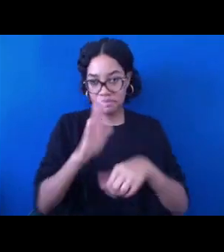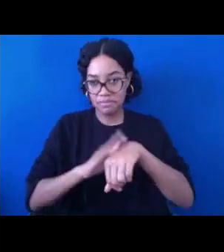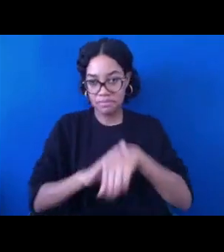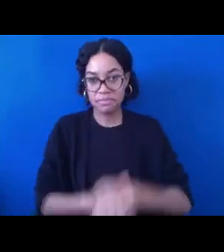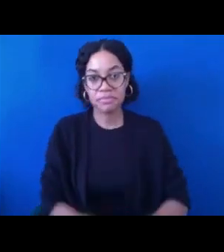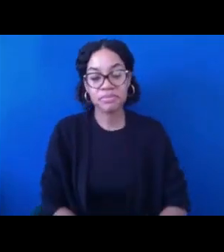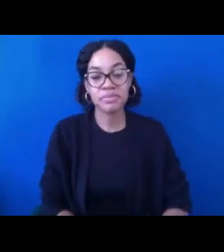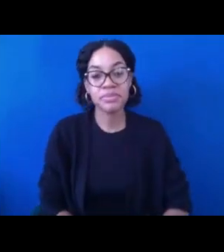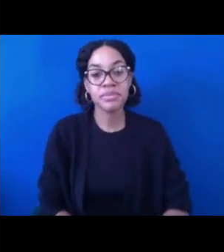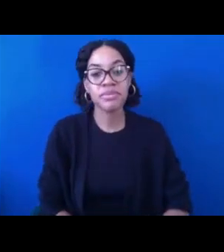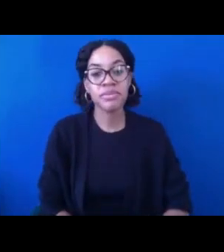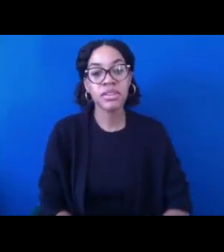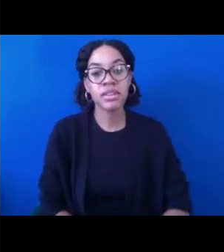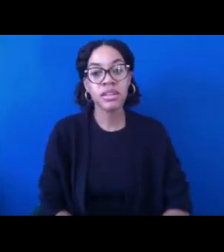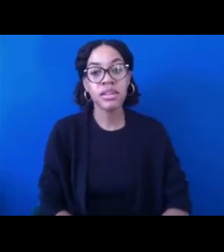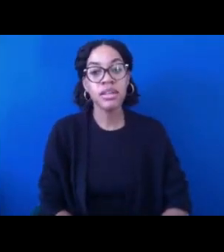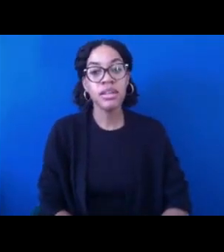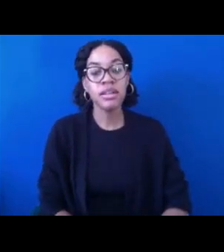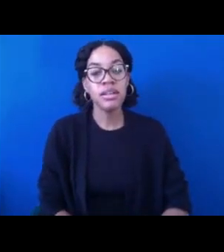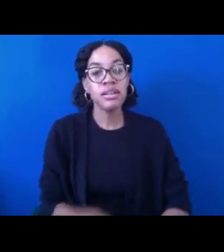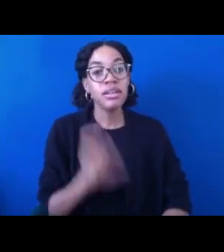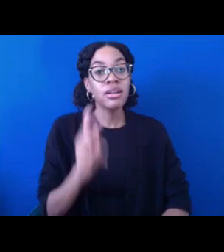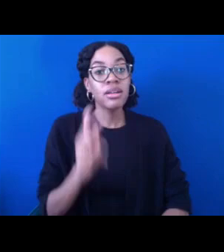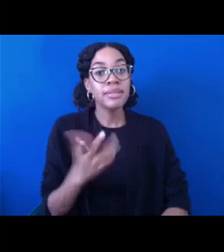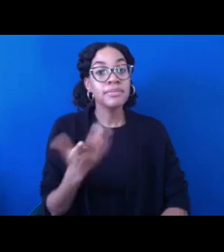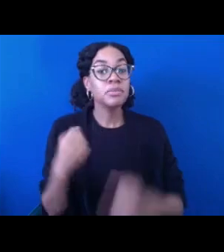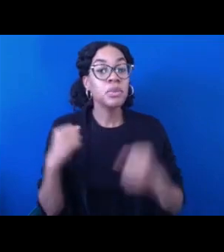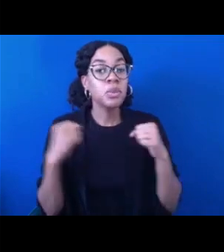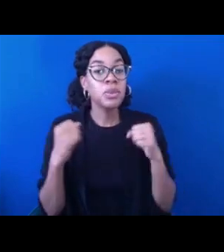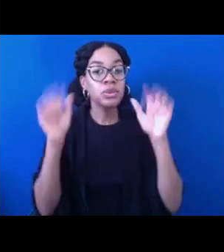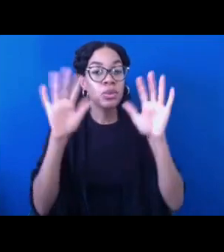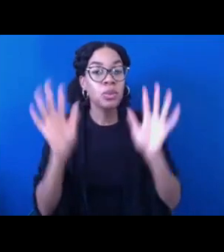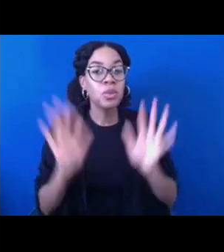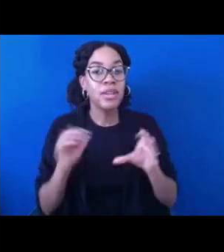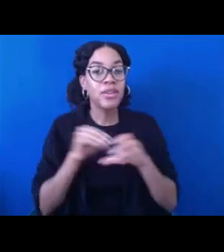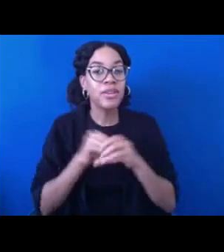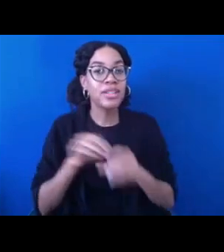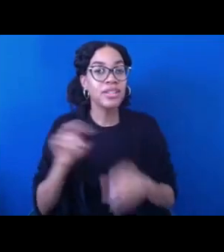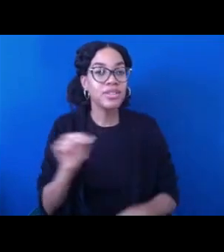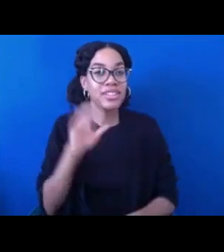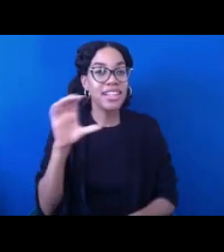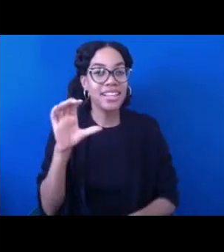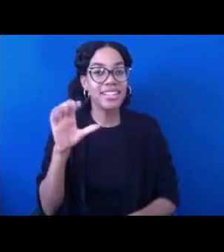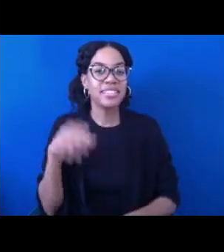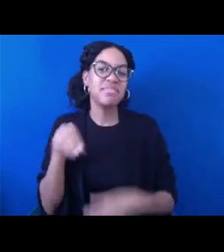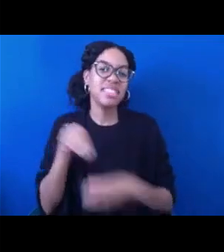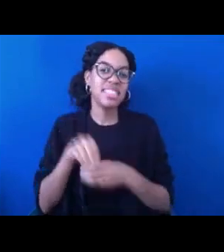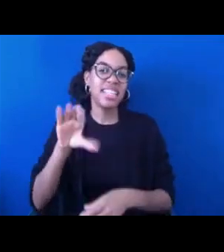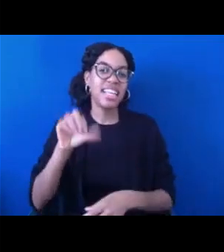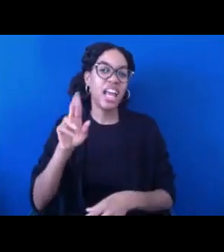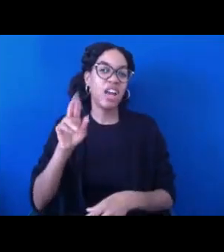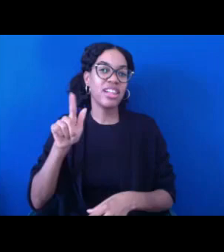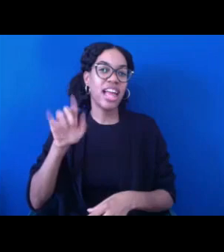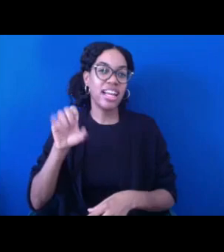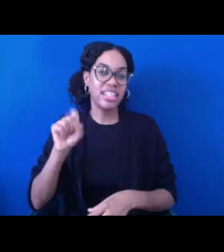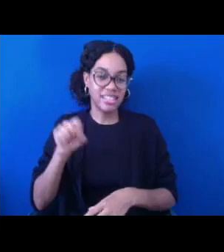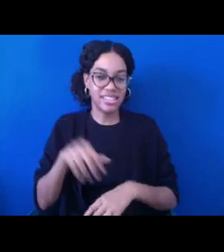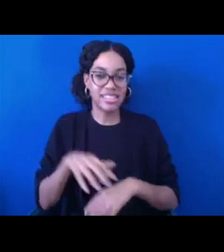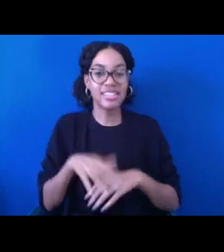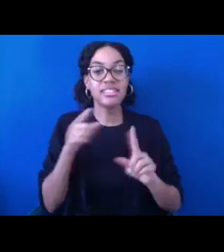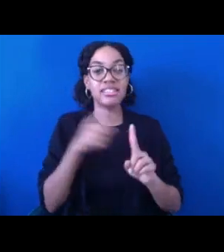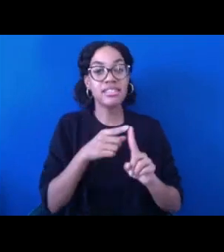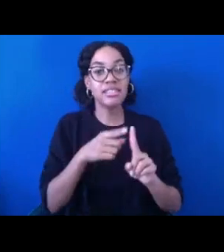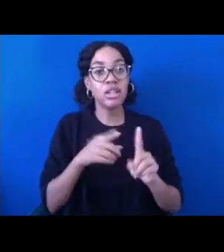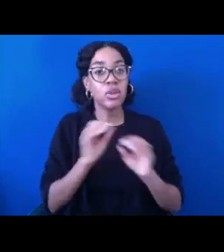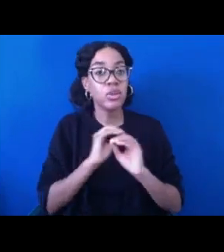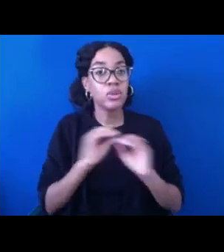So winter weather in the Carolinas. There's no way we can make that happen, right? Just no way. Actually, there is a